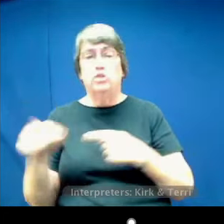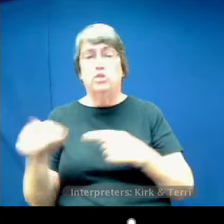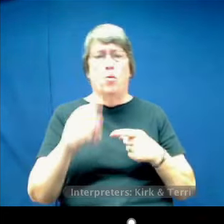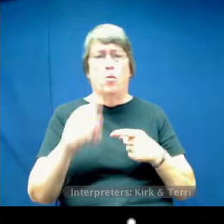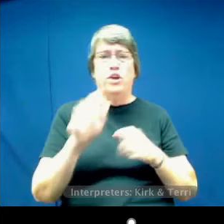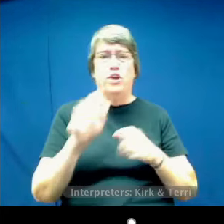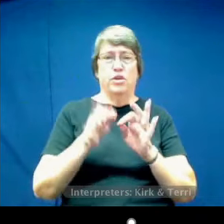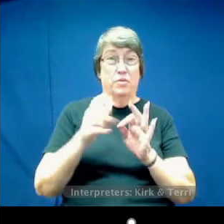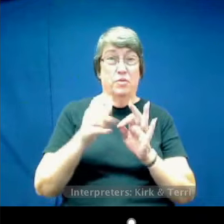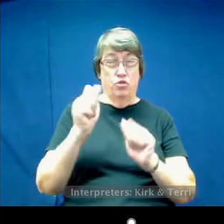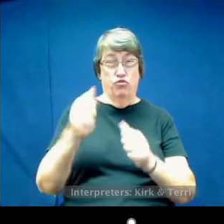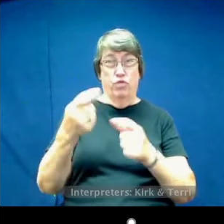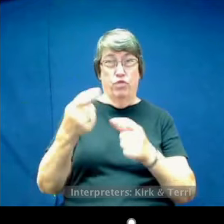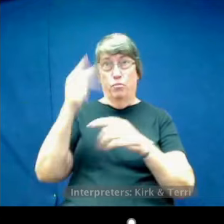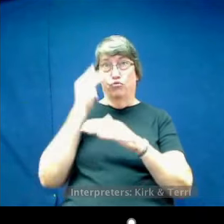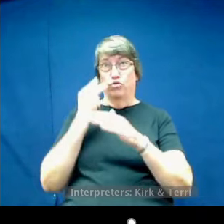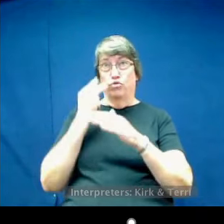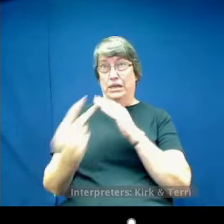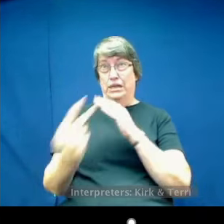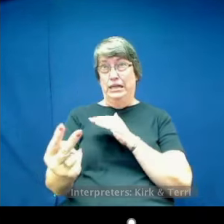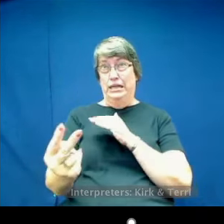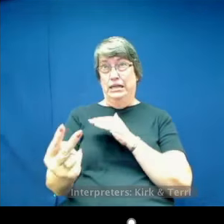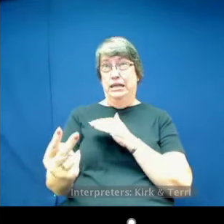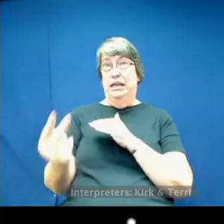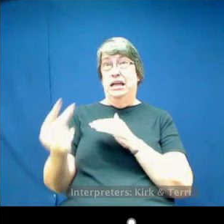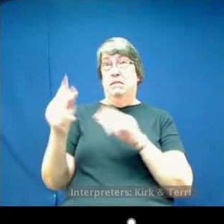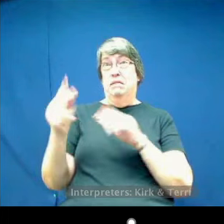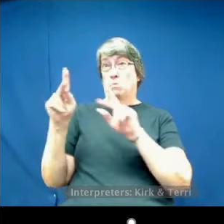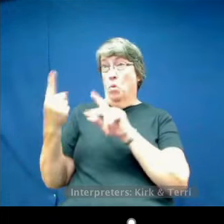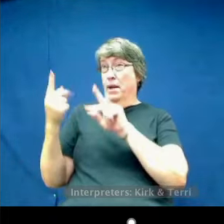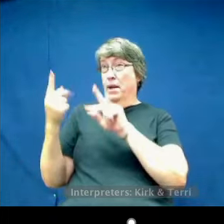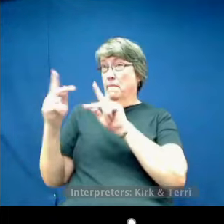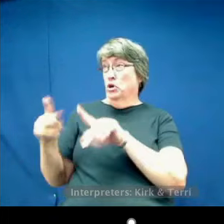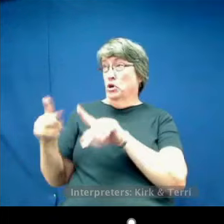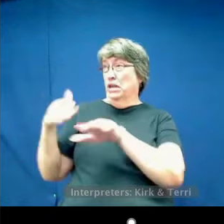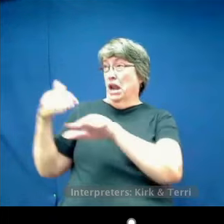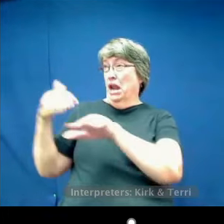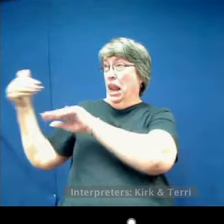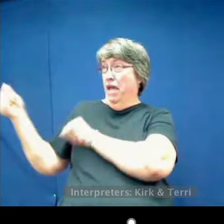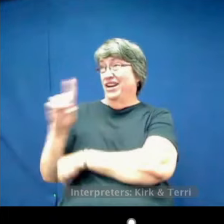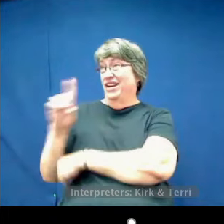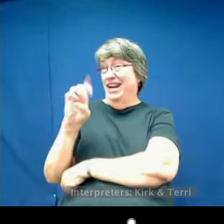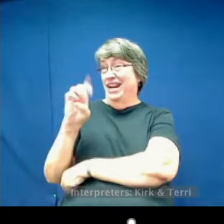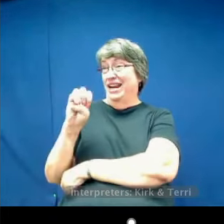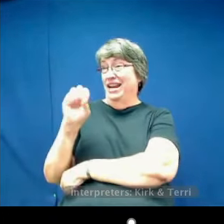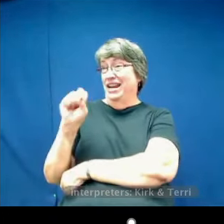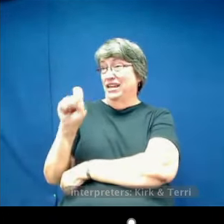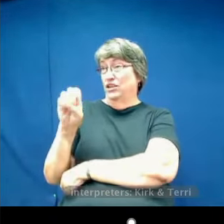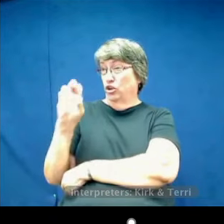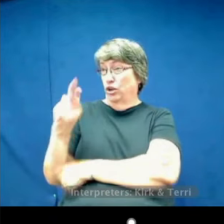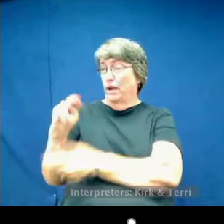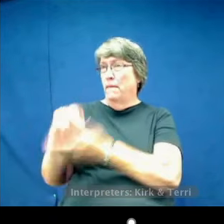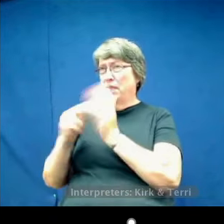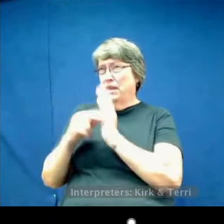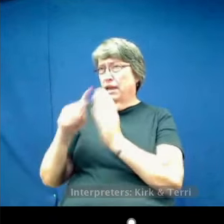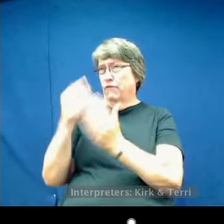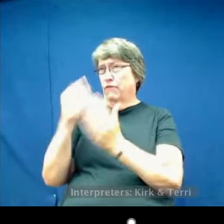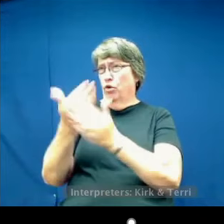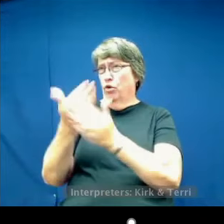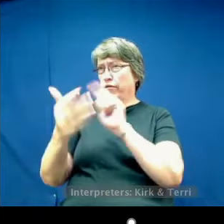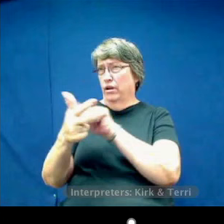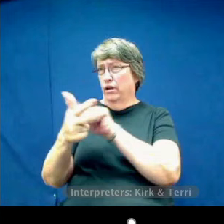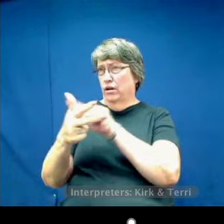predicting, those are the elements that you're going to see presented in the testimony. They're going to